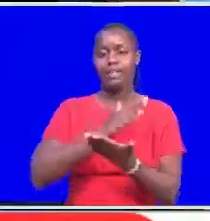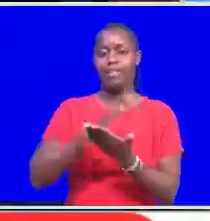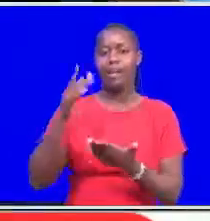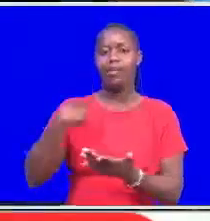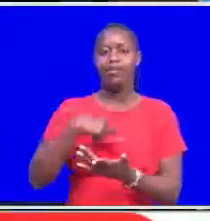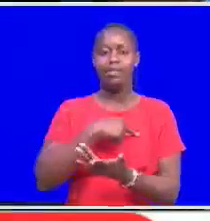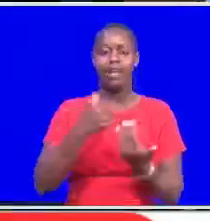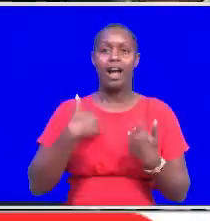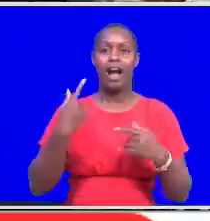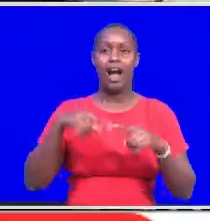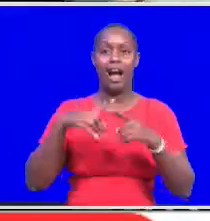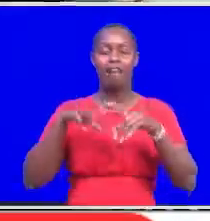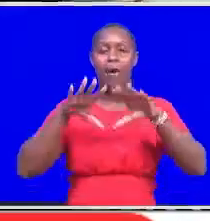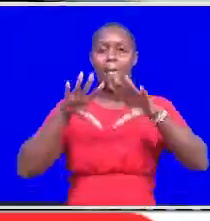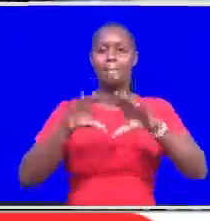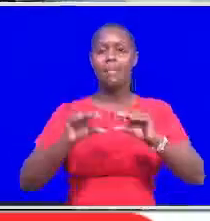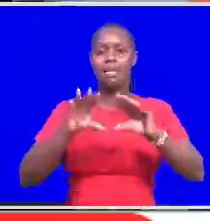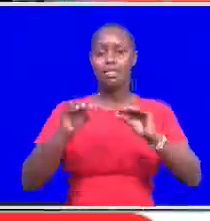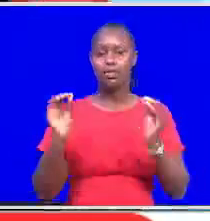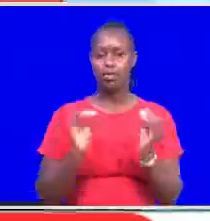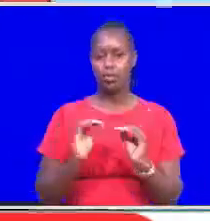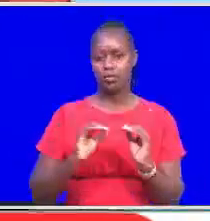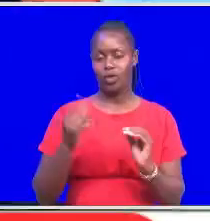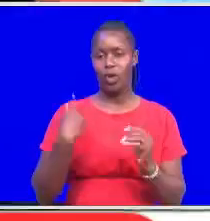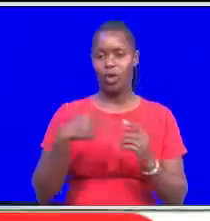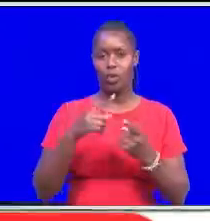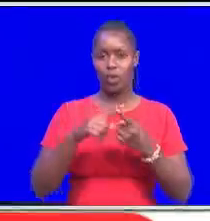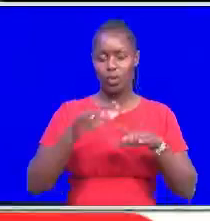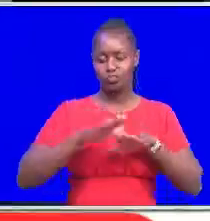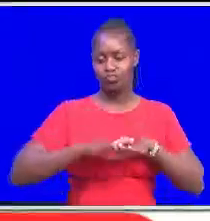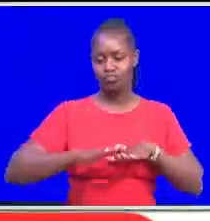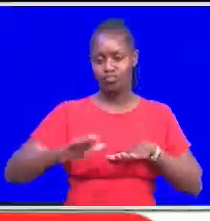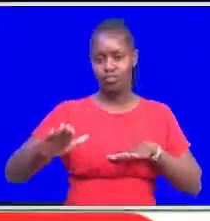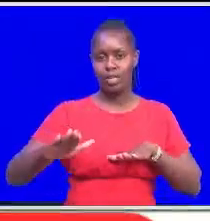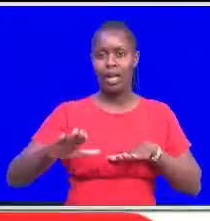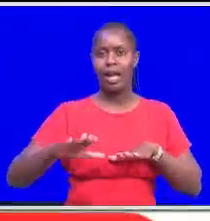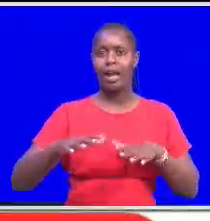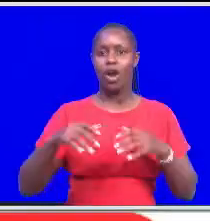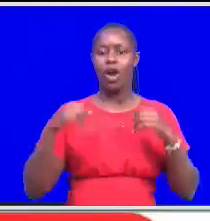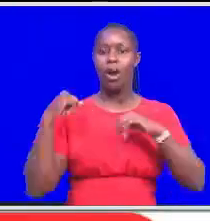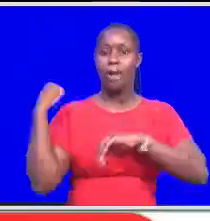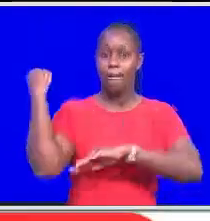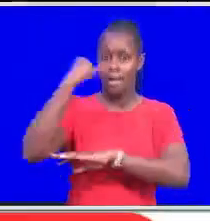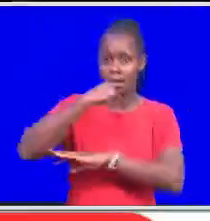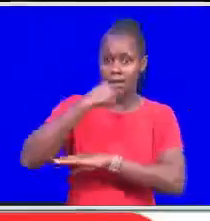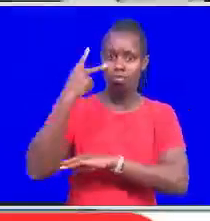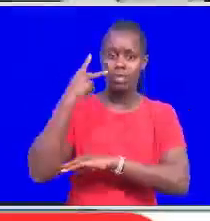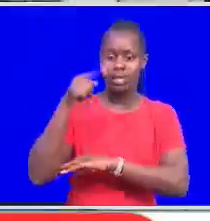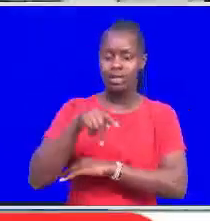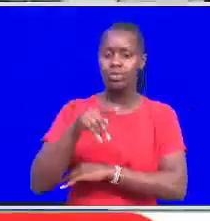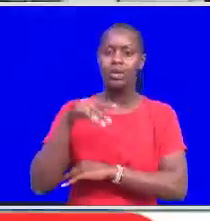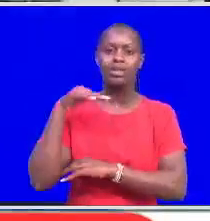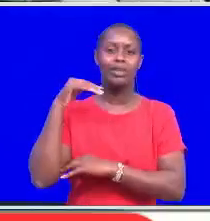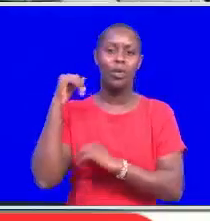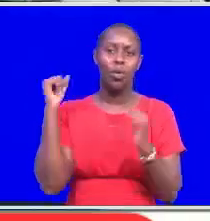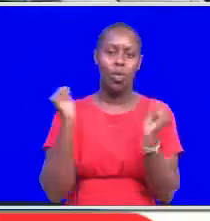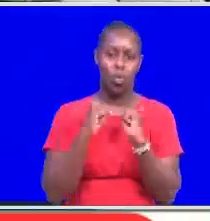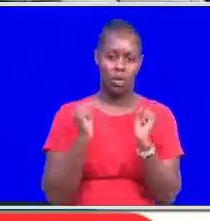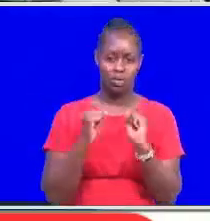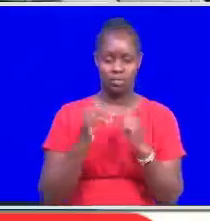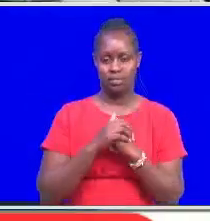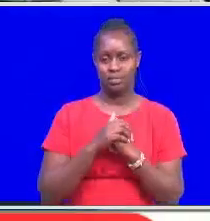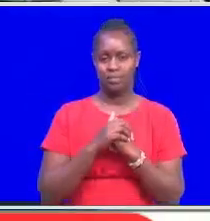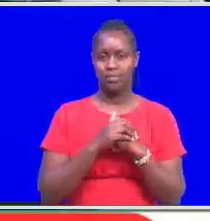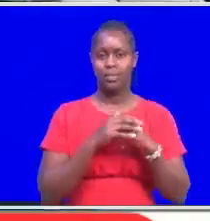mattress, tunapewa blanket tunatandika chini. Na unaona hii carpet iko na baridi sana. Kulikuwa na outbreak ya